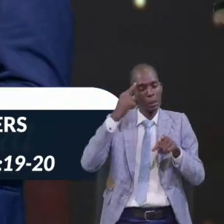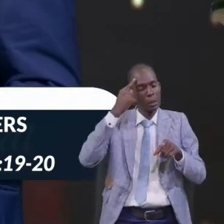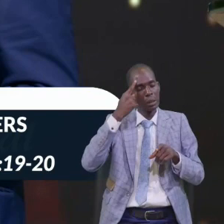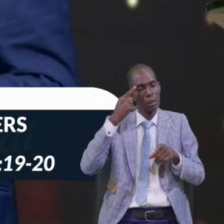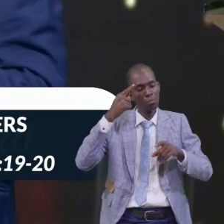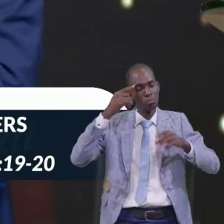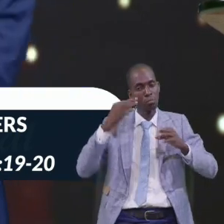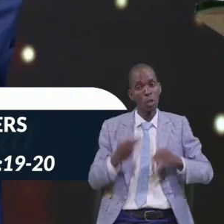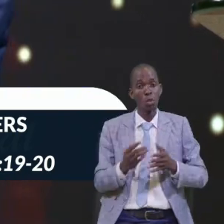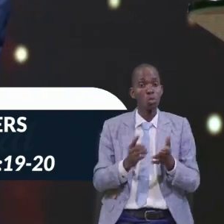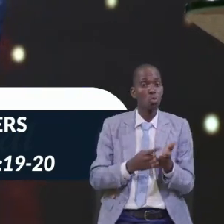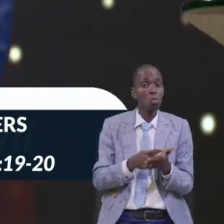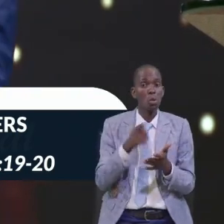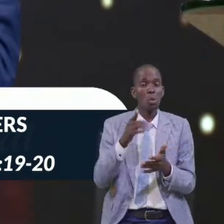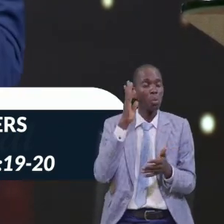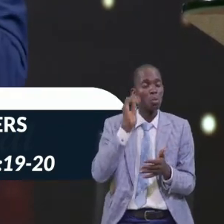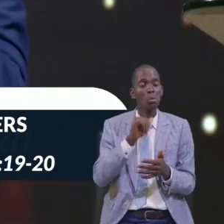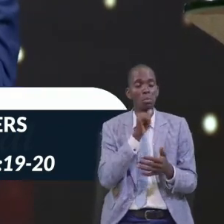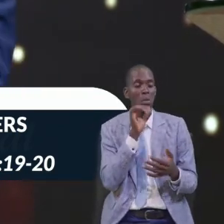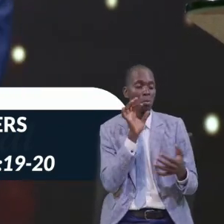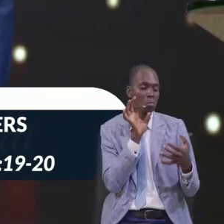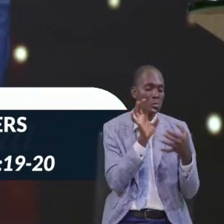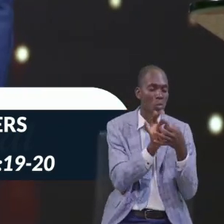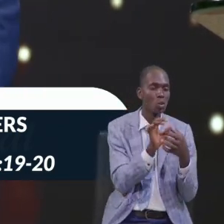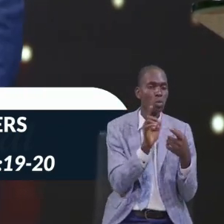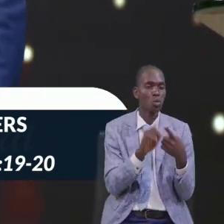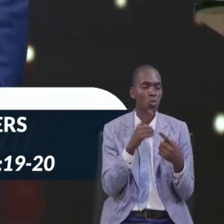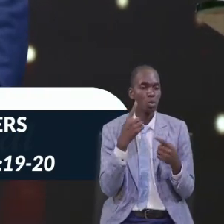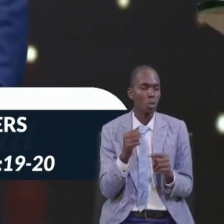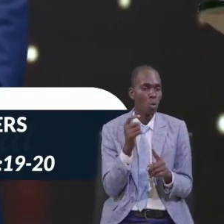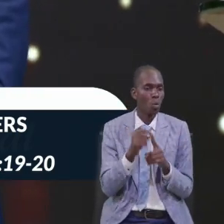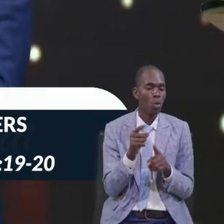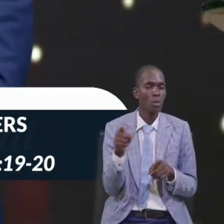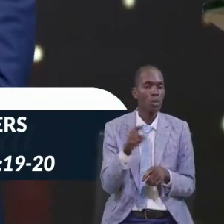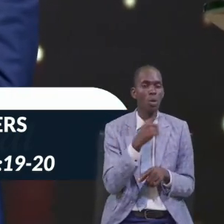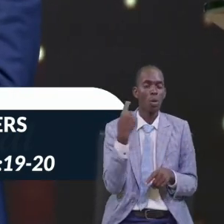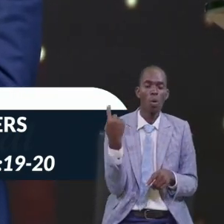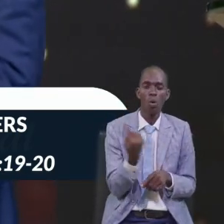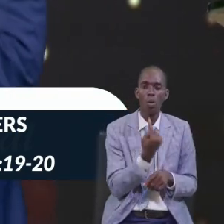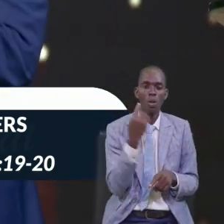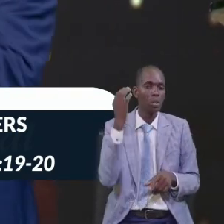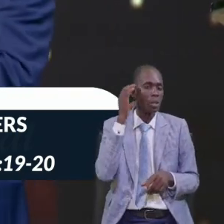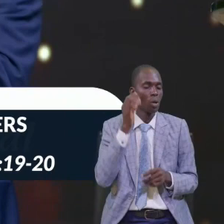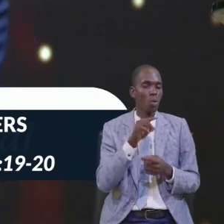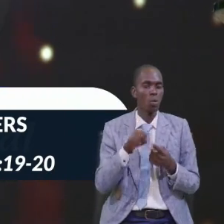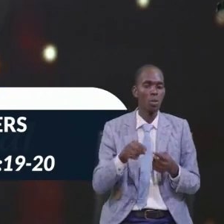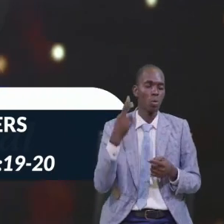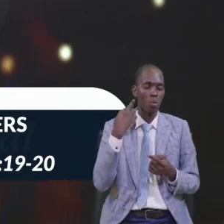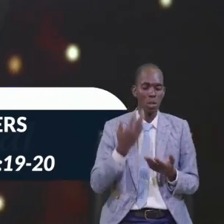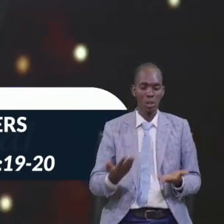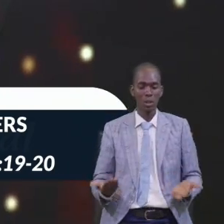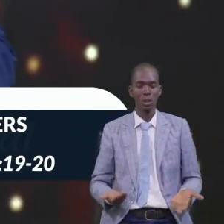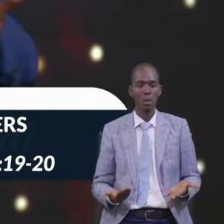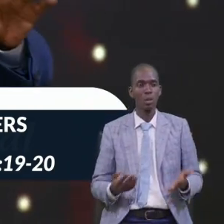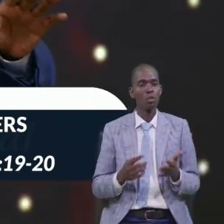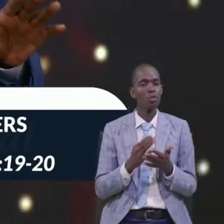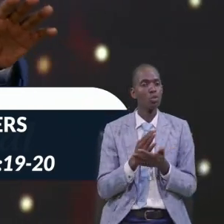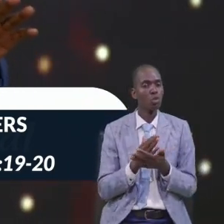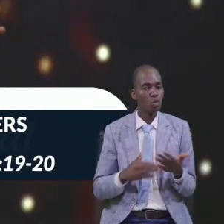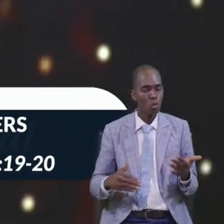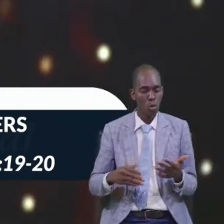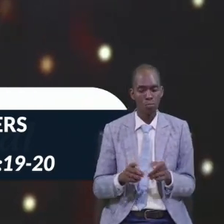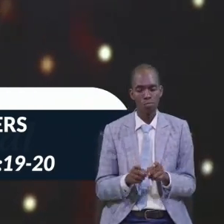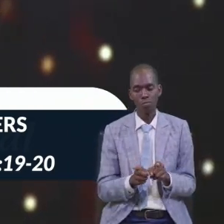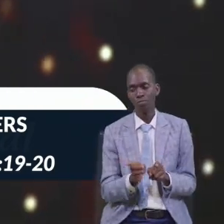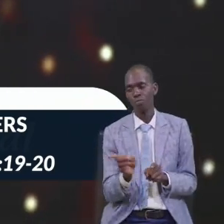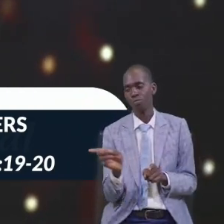even connect with the message they have always been hearing when they were at home. Some drift